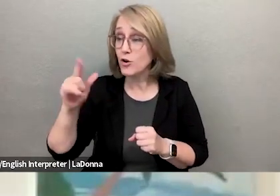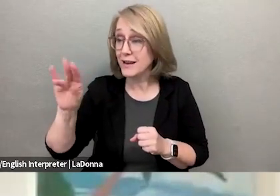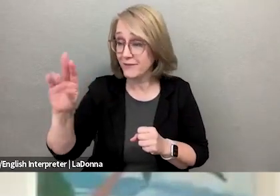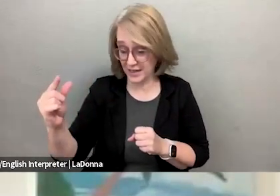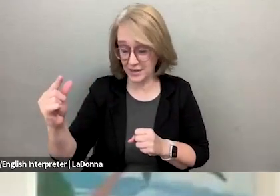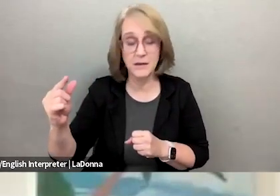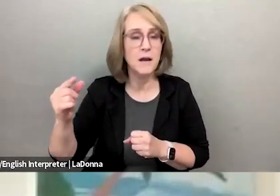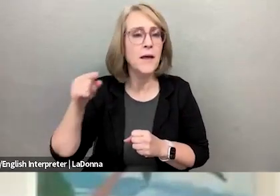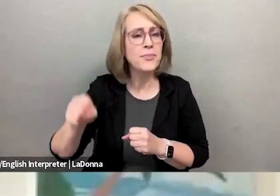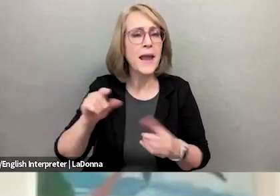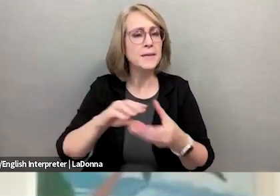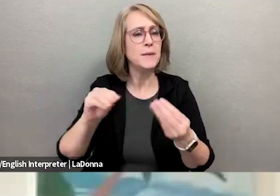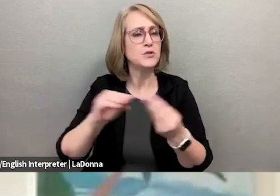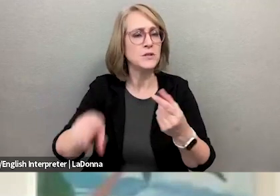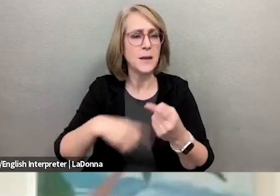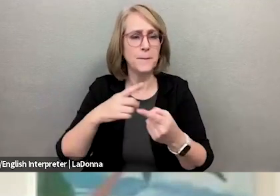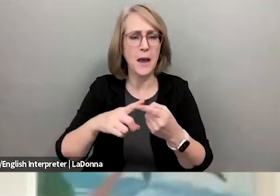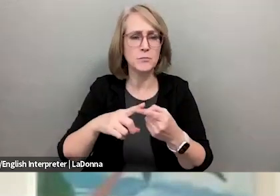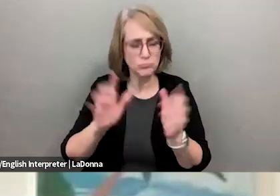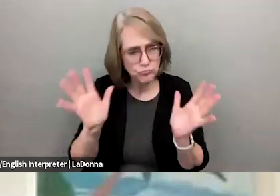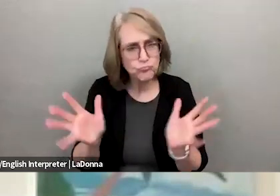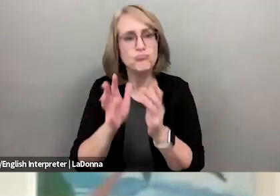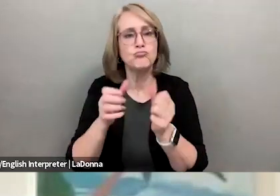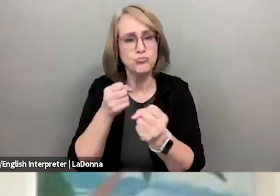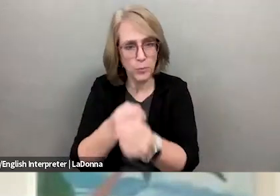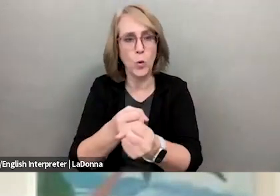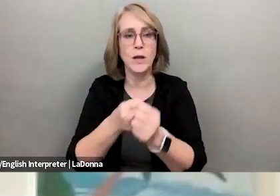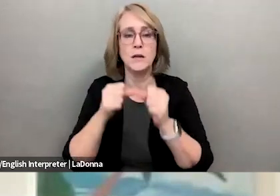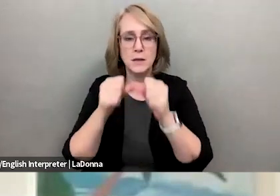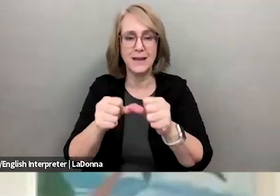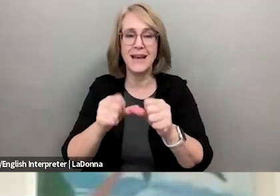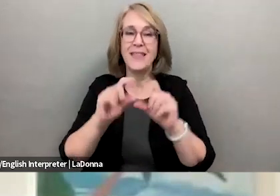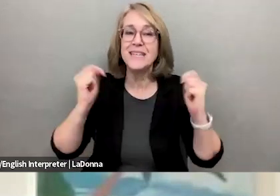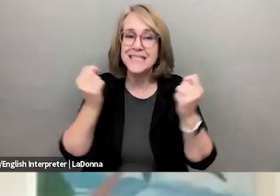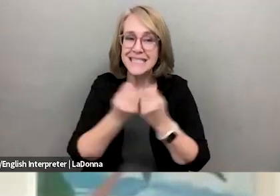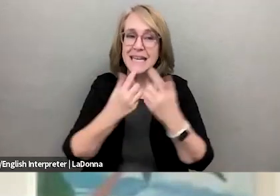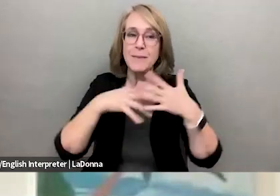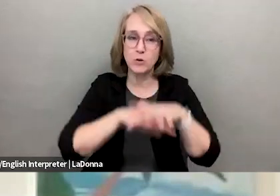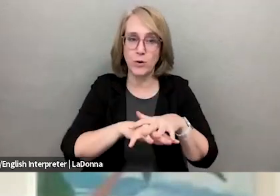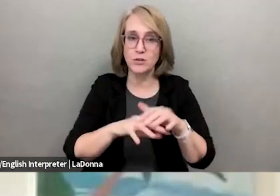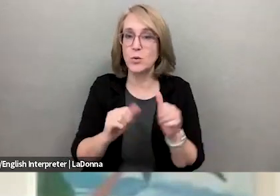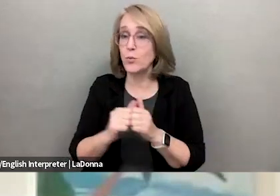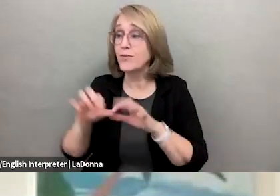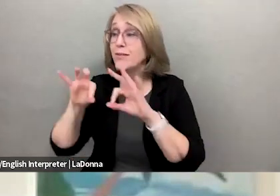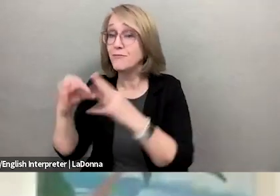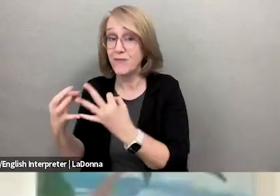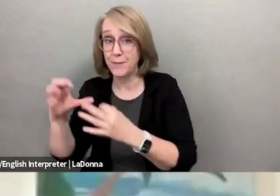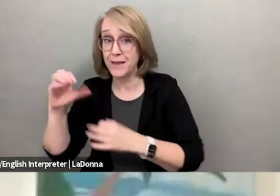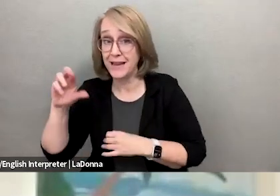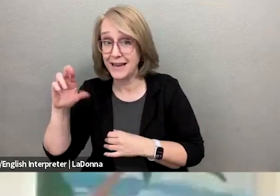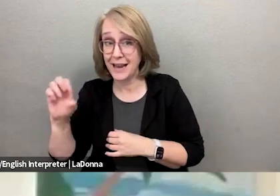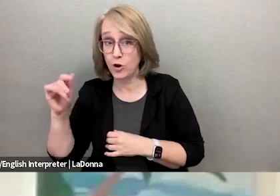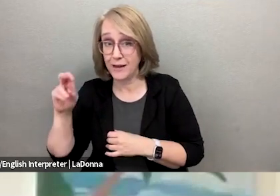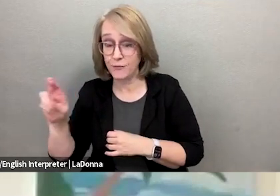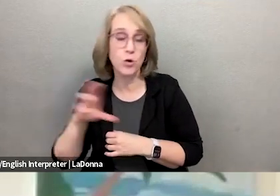talking about the promoting the team integration between the family caregiver and the direct care worker. I